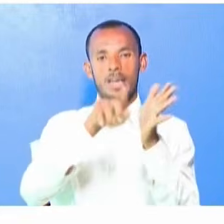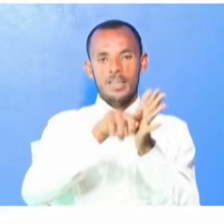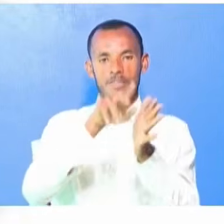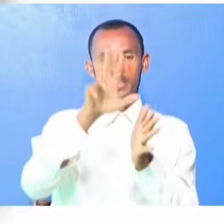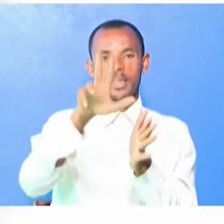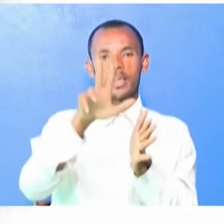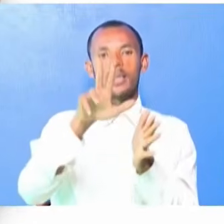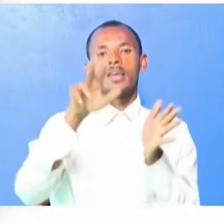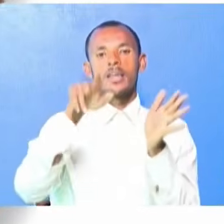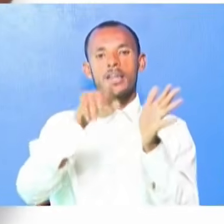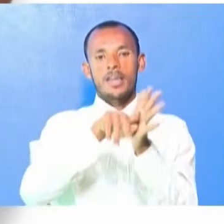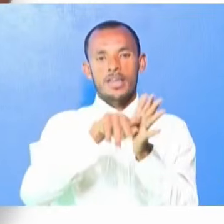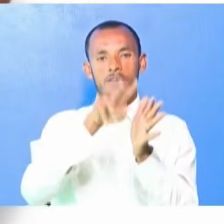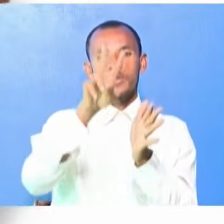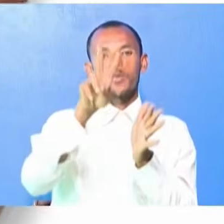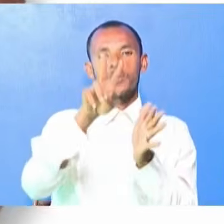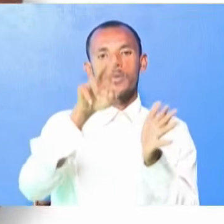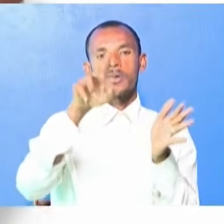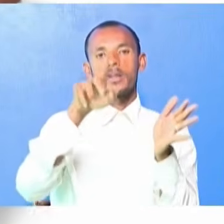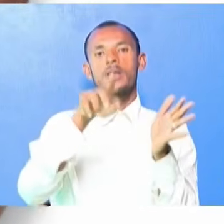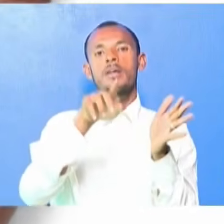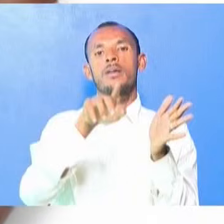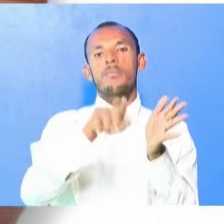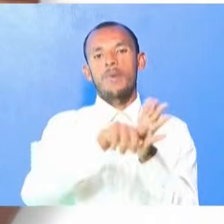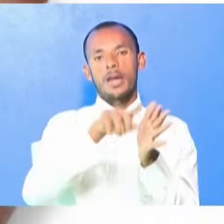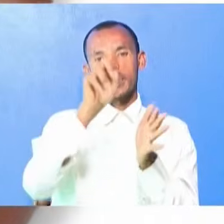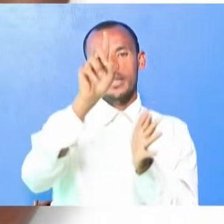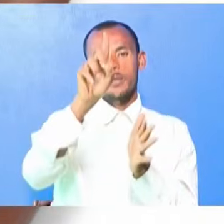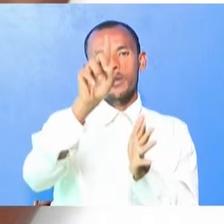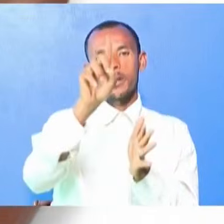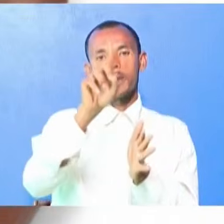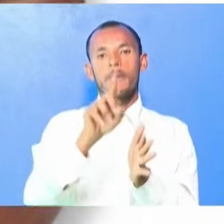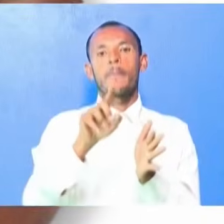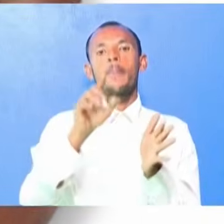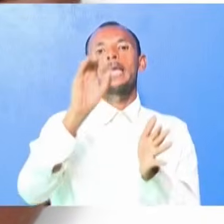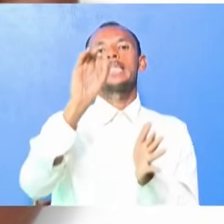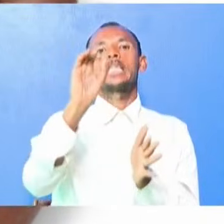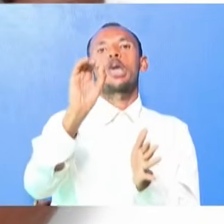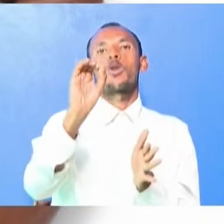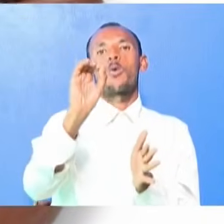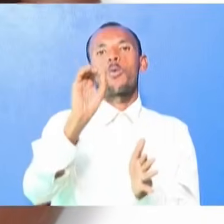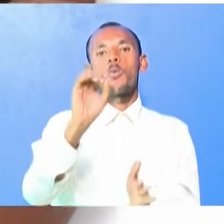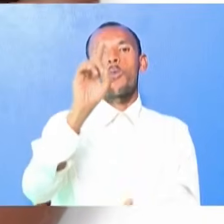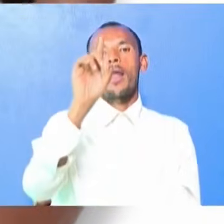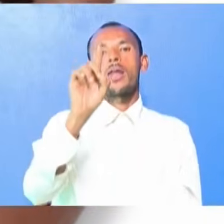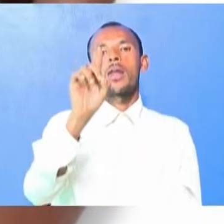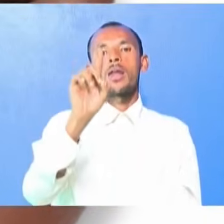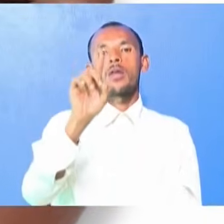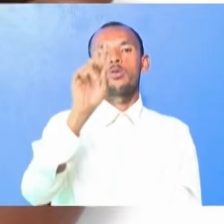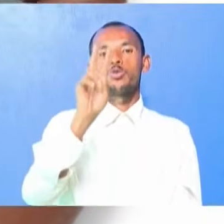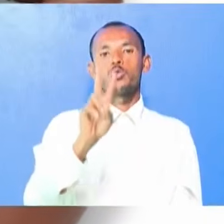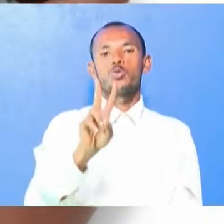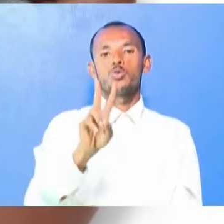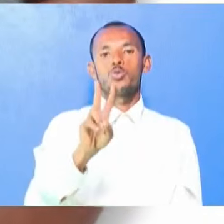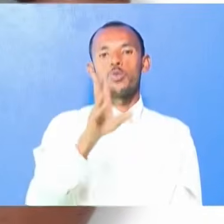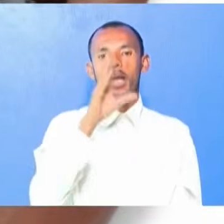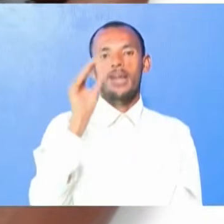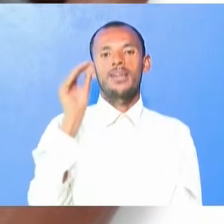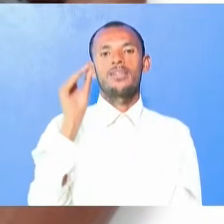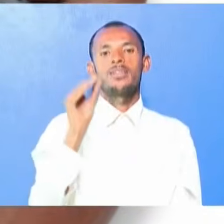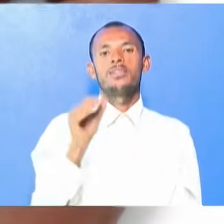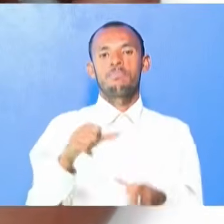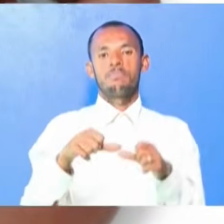-3, -2, -1, 0, 1, 2, and so on.